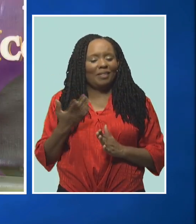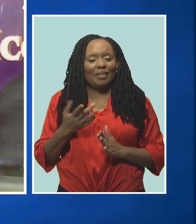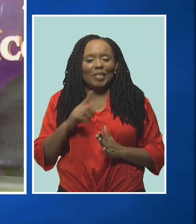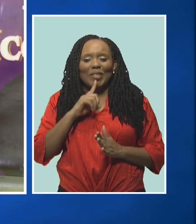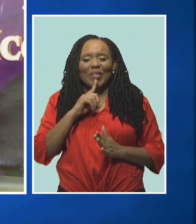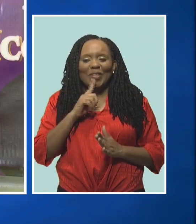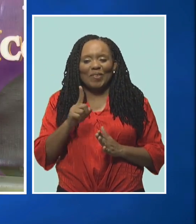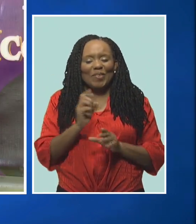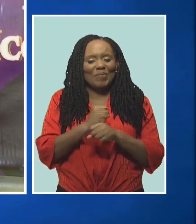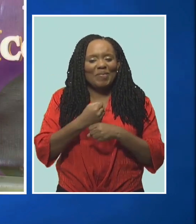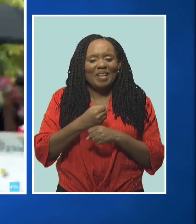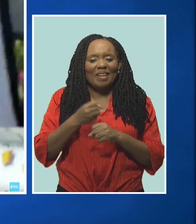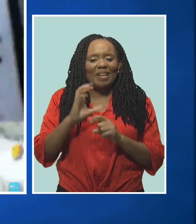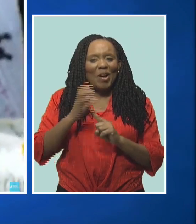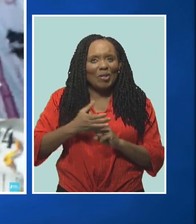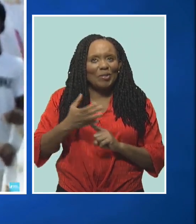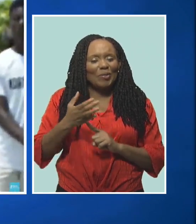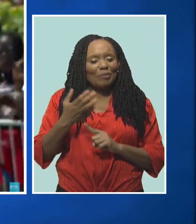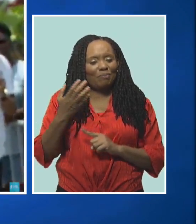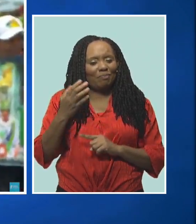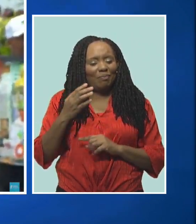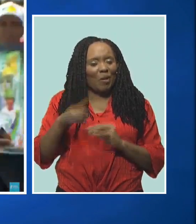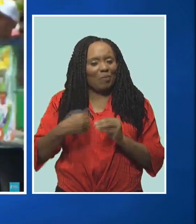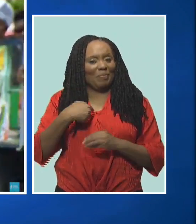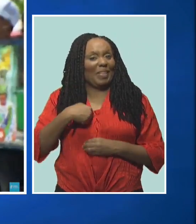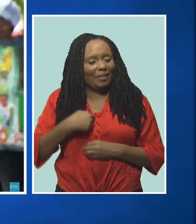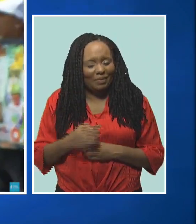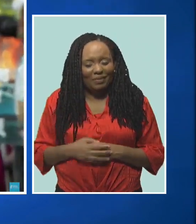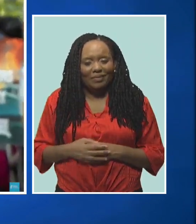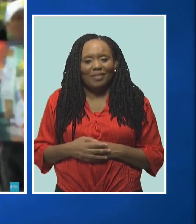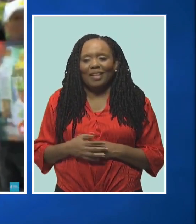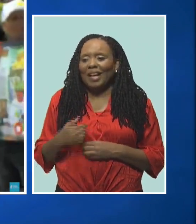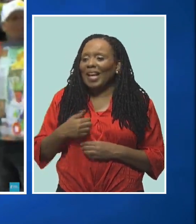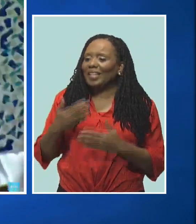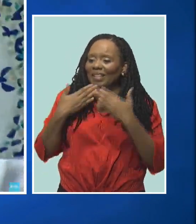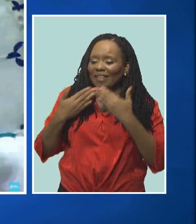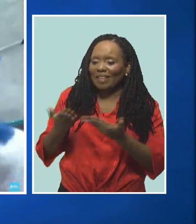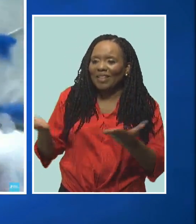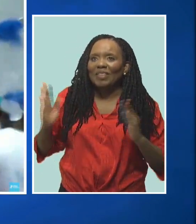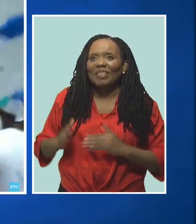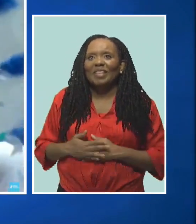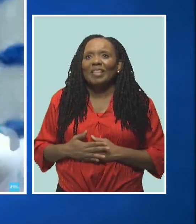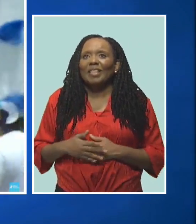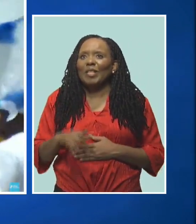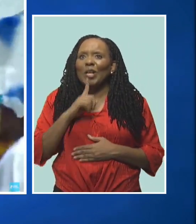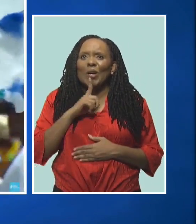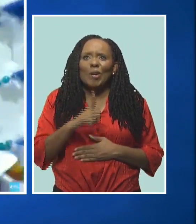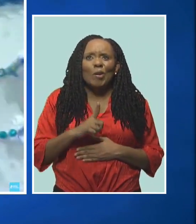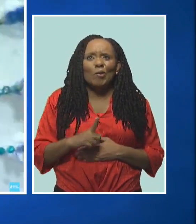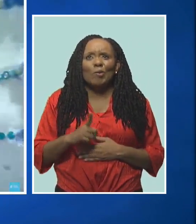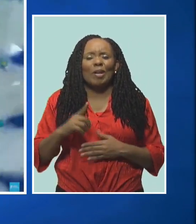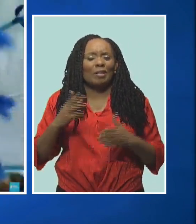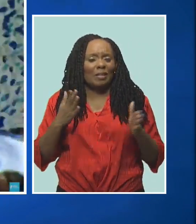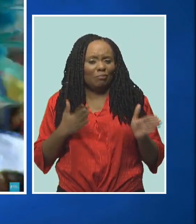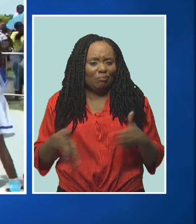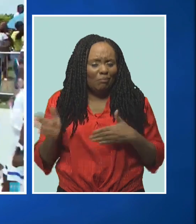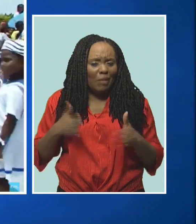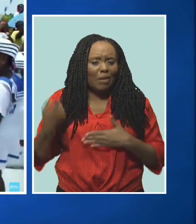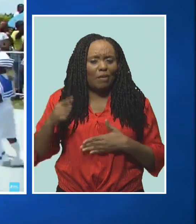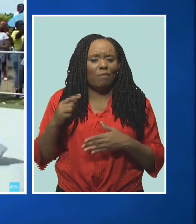Facebook and thanked him straight away. While they will continue to savor this victory, the team has already started planning for Crop